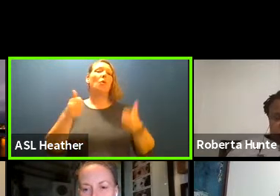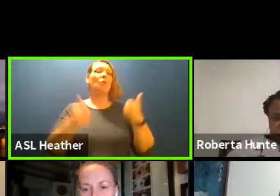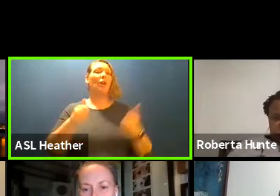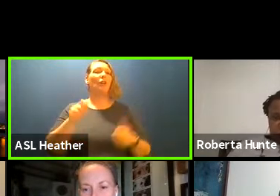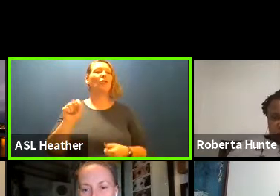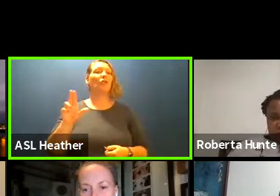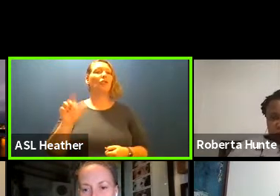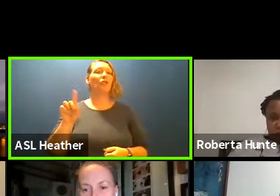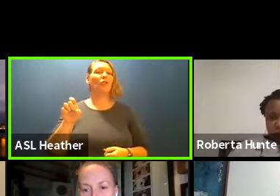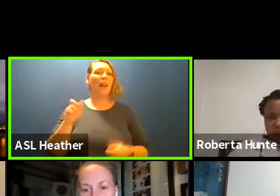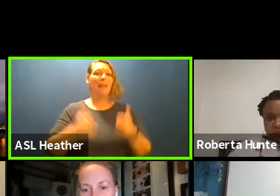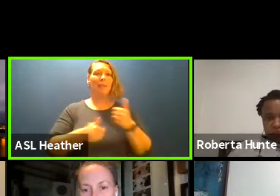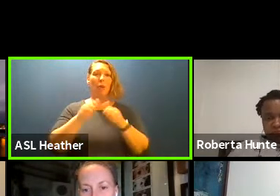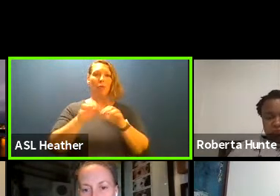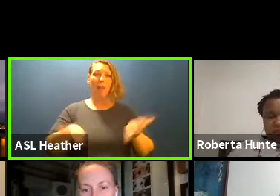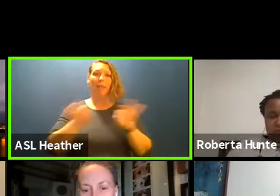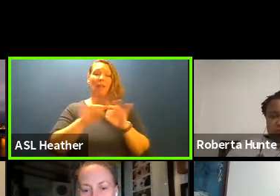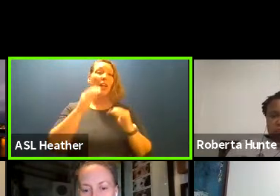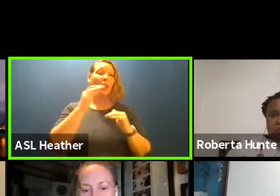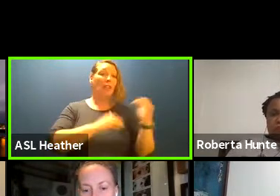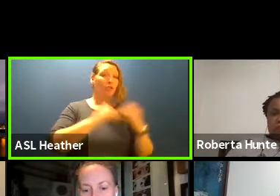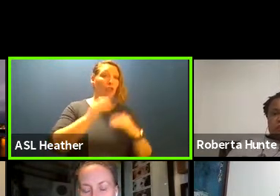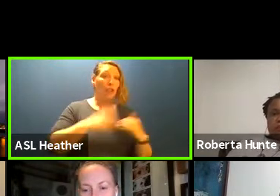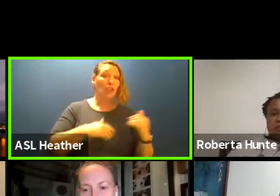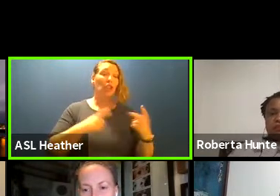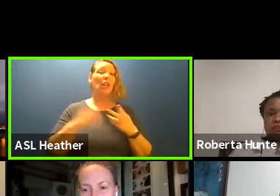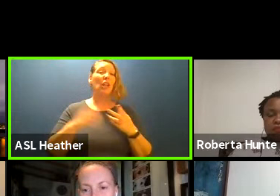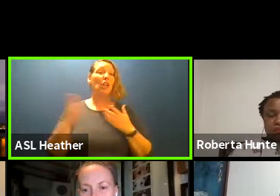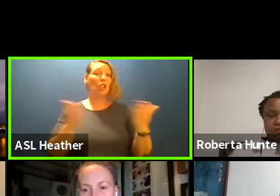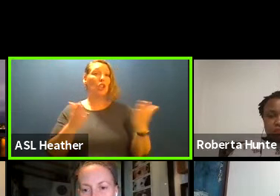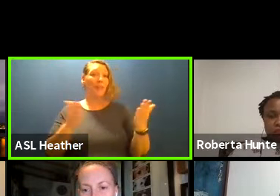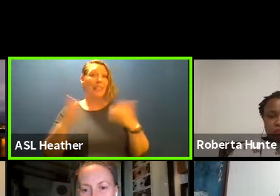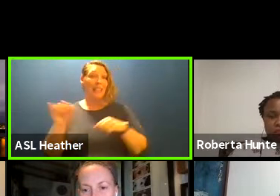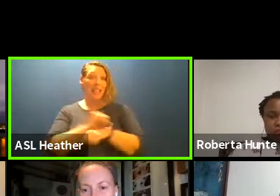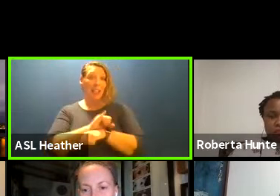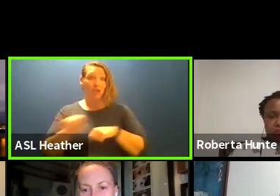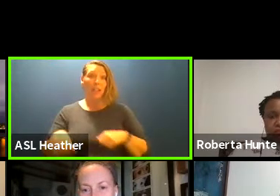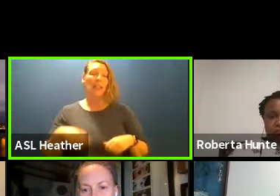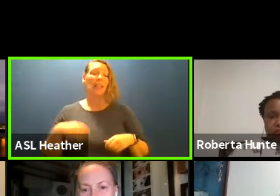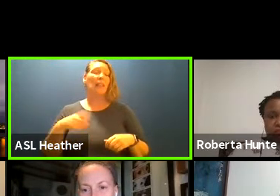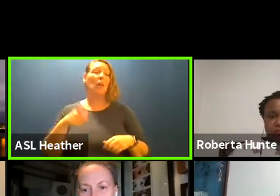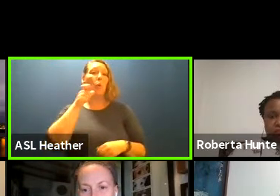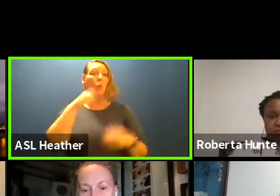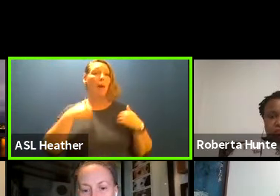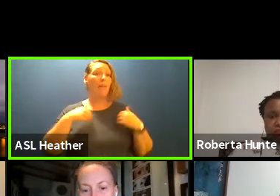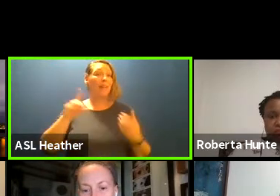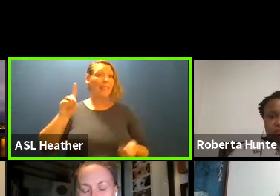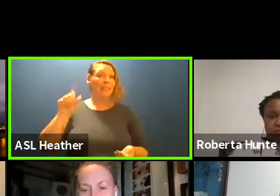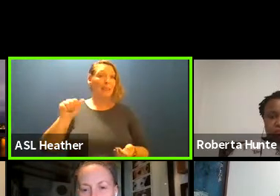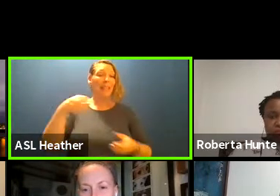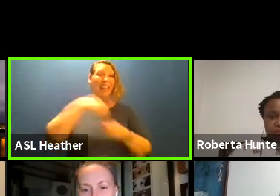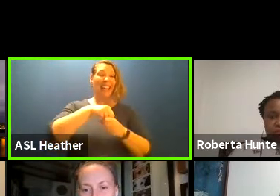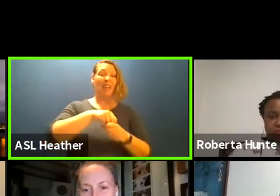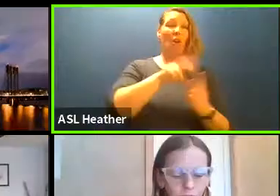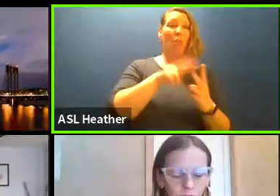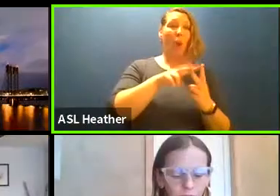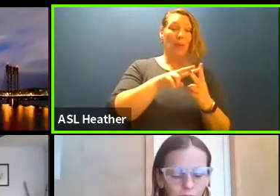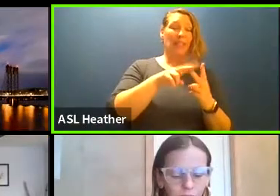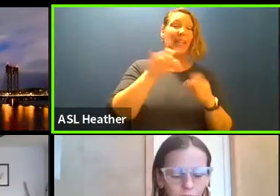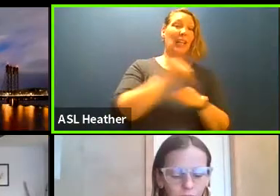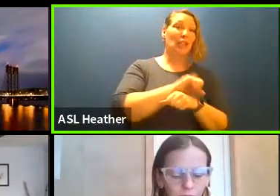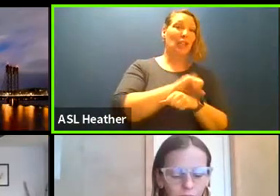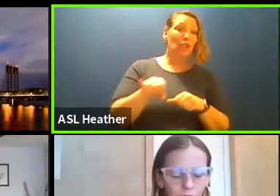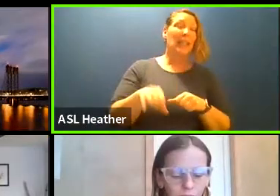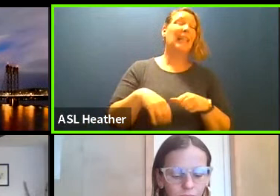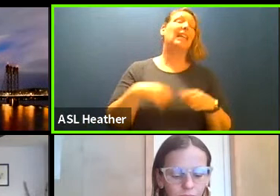like construction, service industry, and looking at persons with disabilities in those industries, BIPOC communities in those